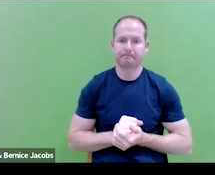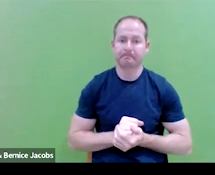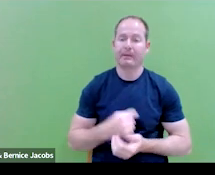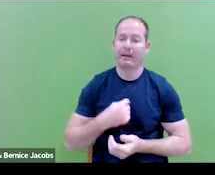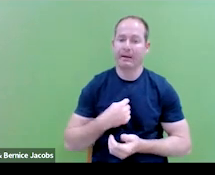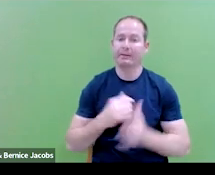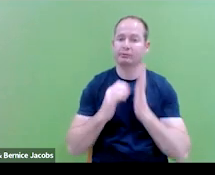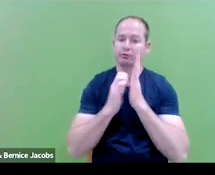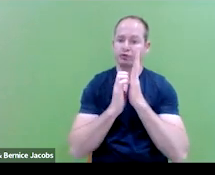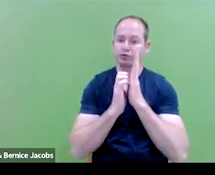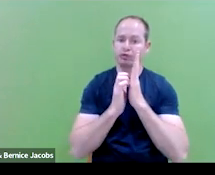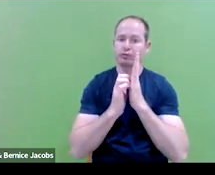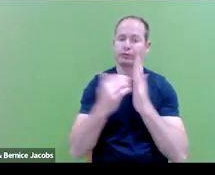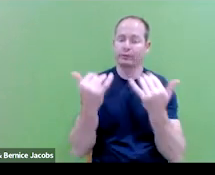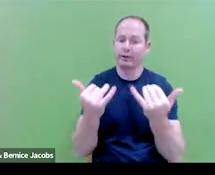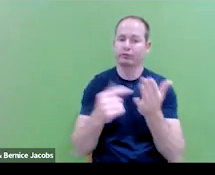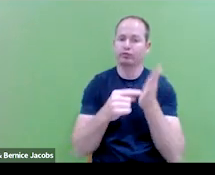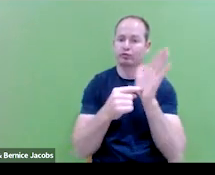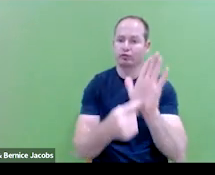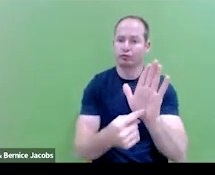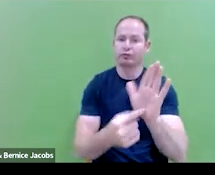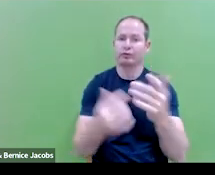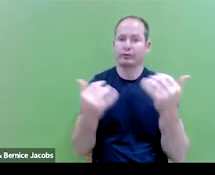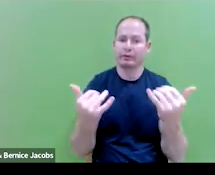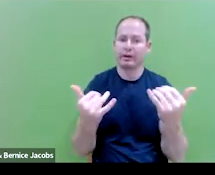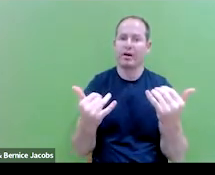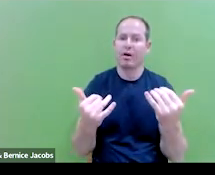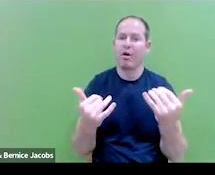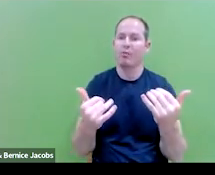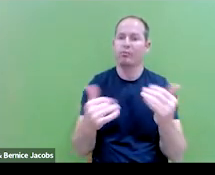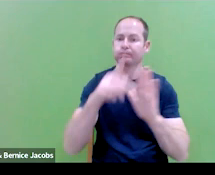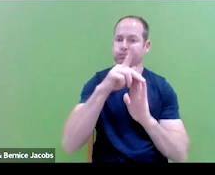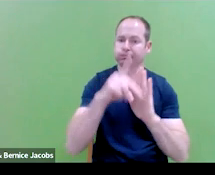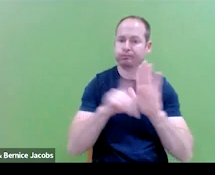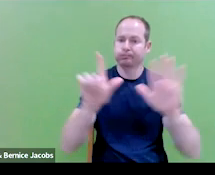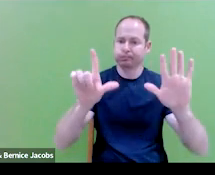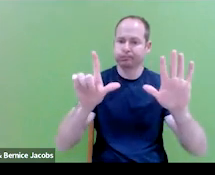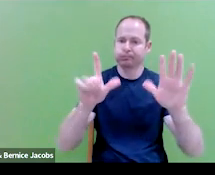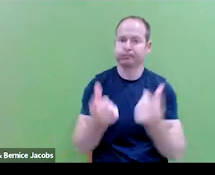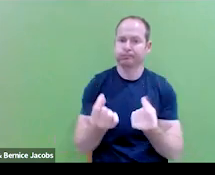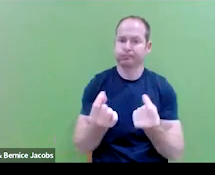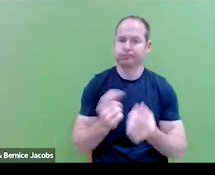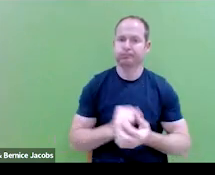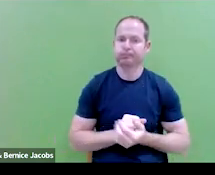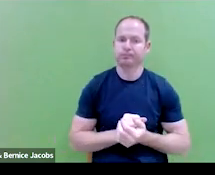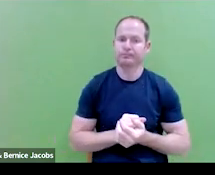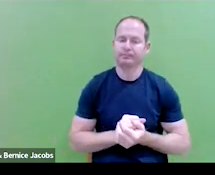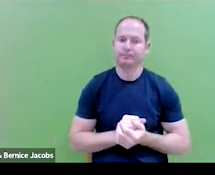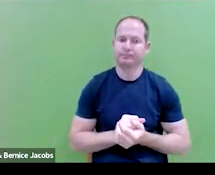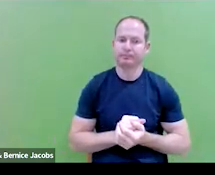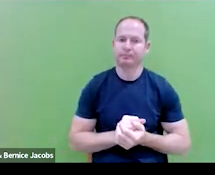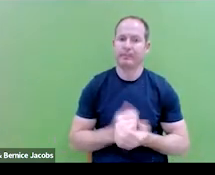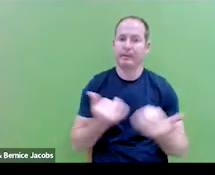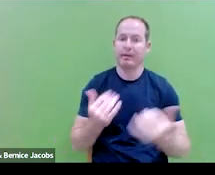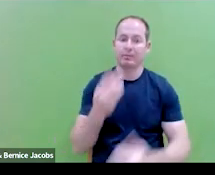in terms of practicing the application of the principles. And so to yourself, this is so on the screen